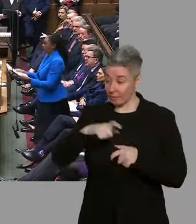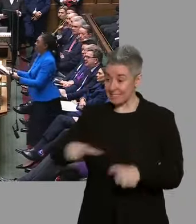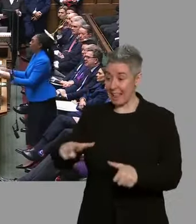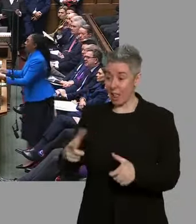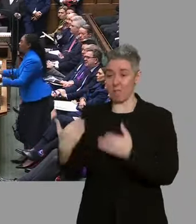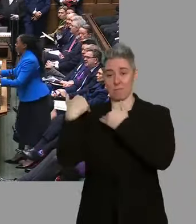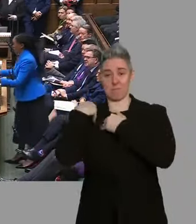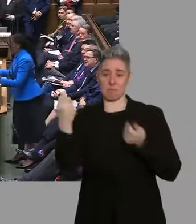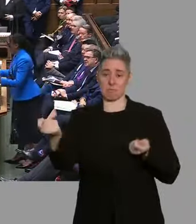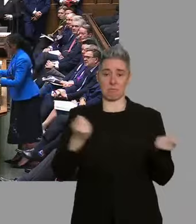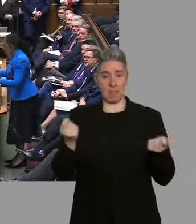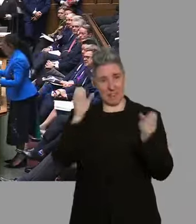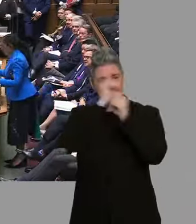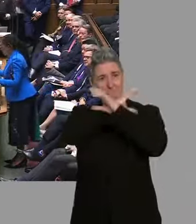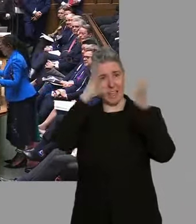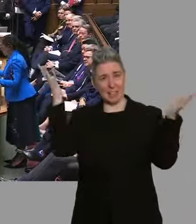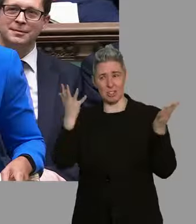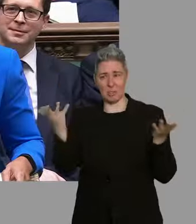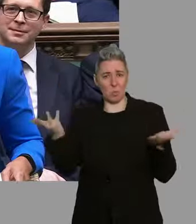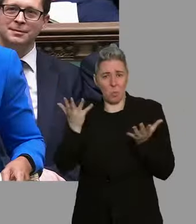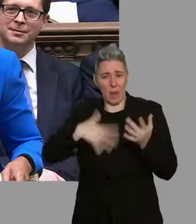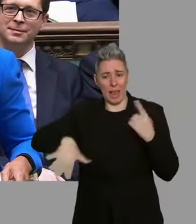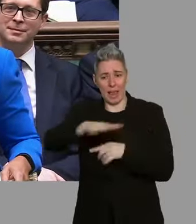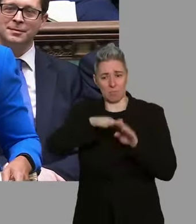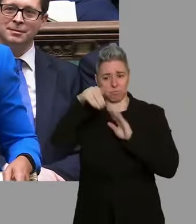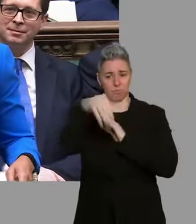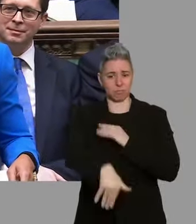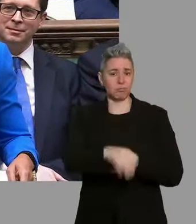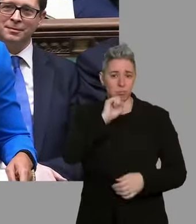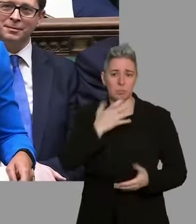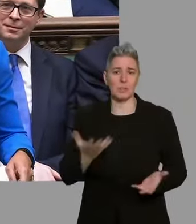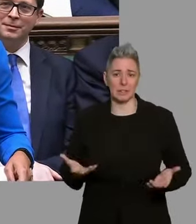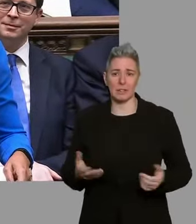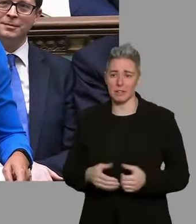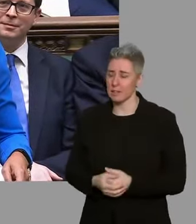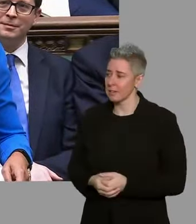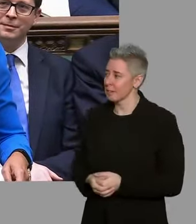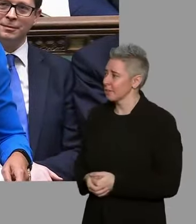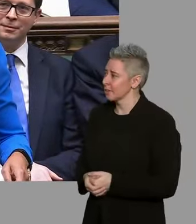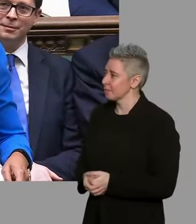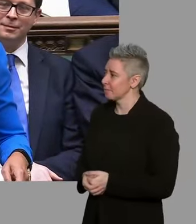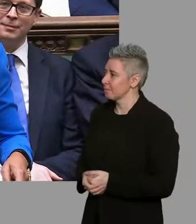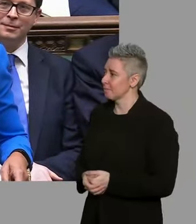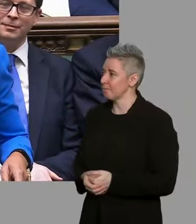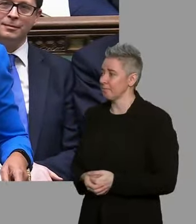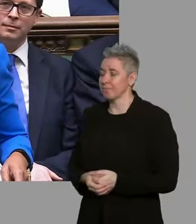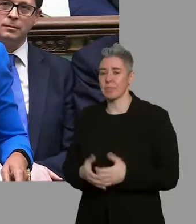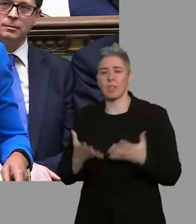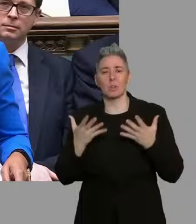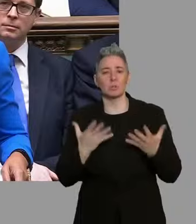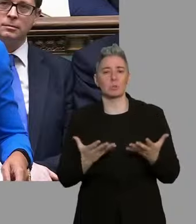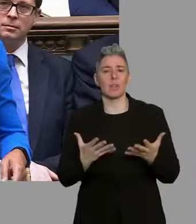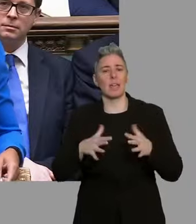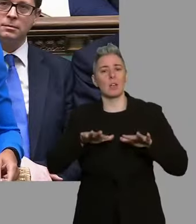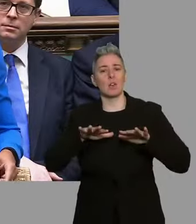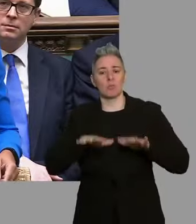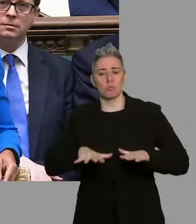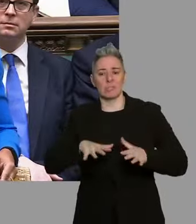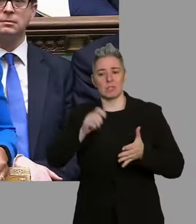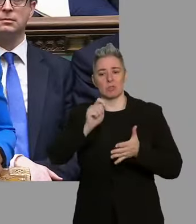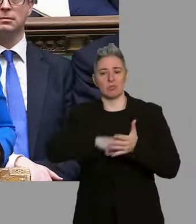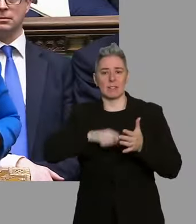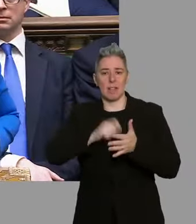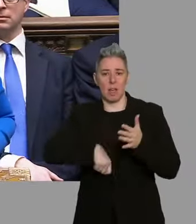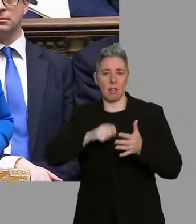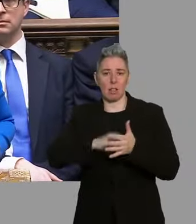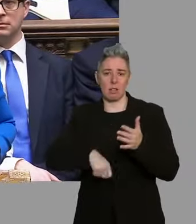Mr Speaker, just today, the British Retail Consortium says 2/3 of businesses will have to raise